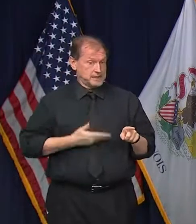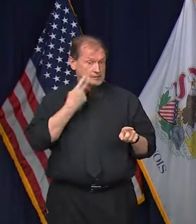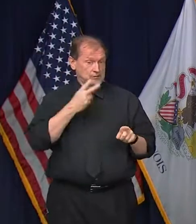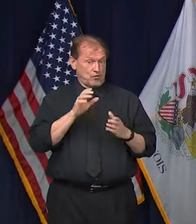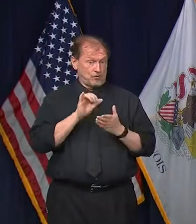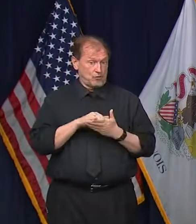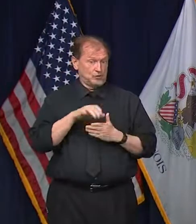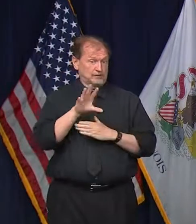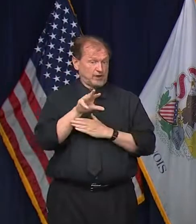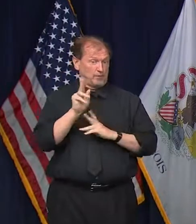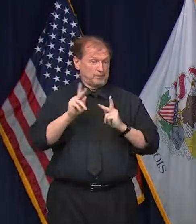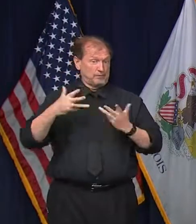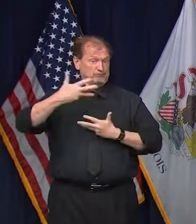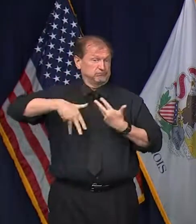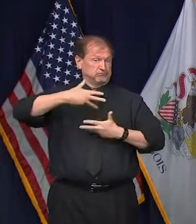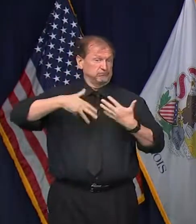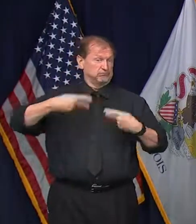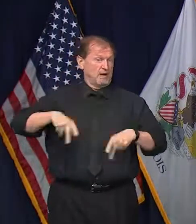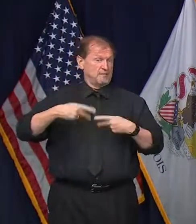that,